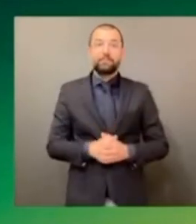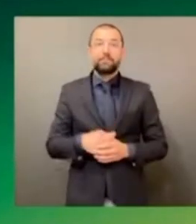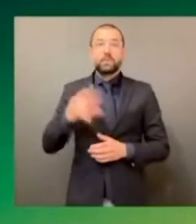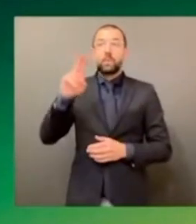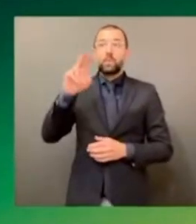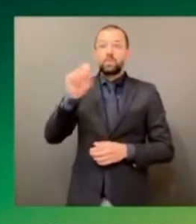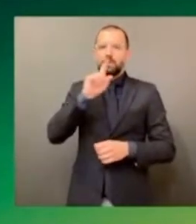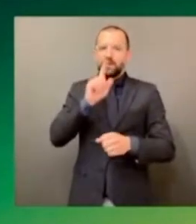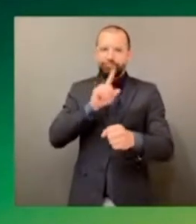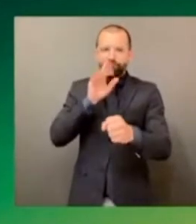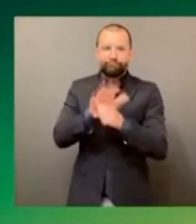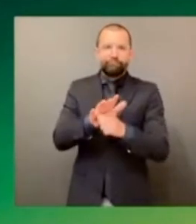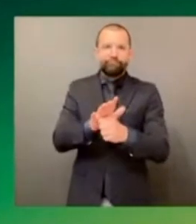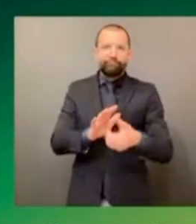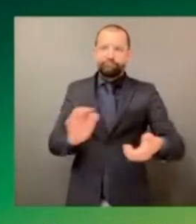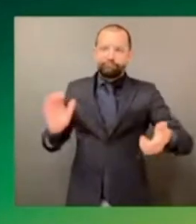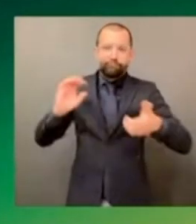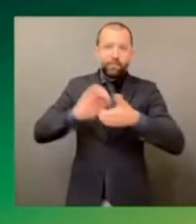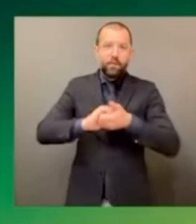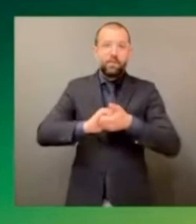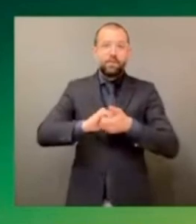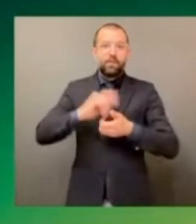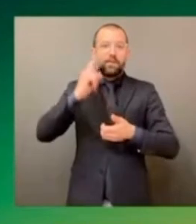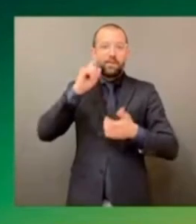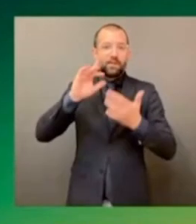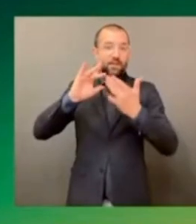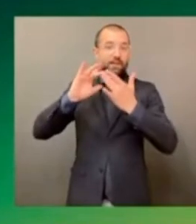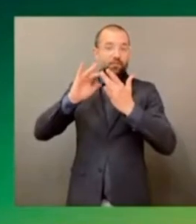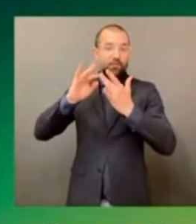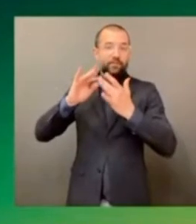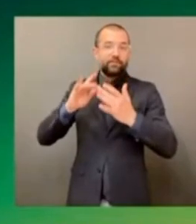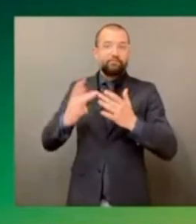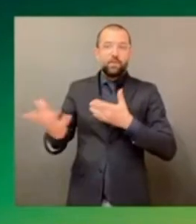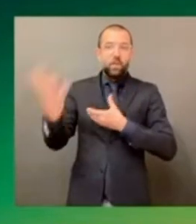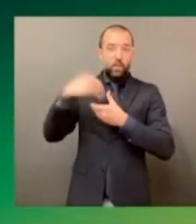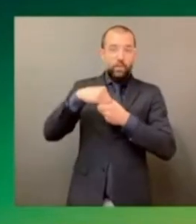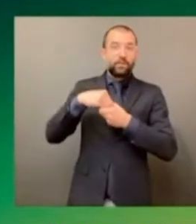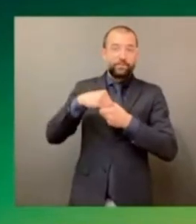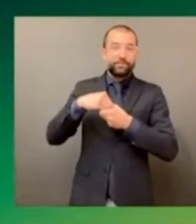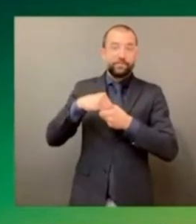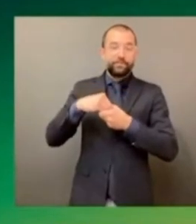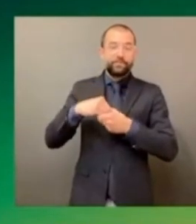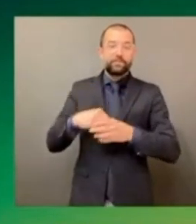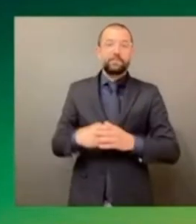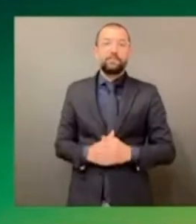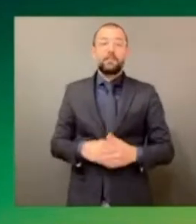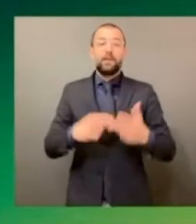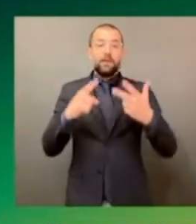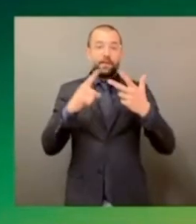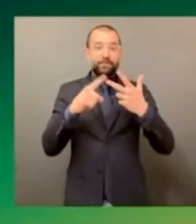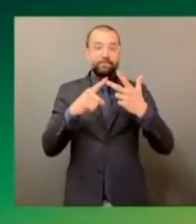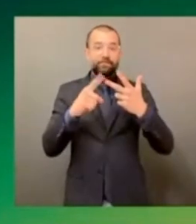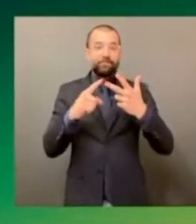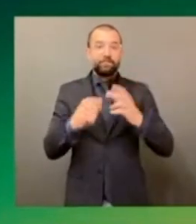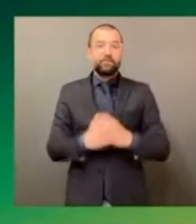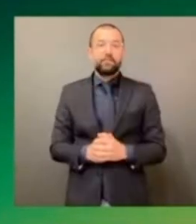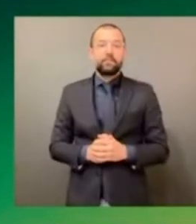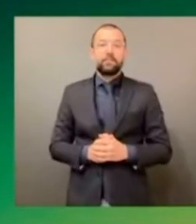digital inclusion on the continent. And finally, to